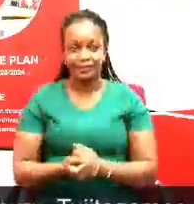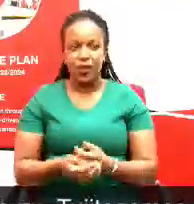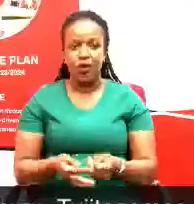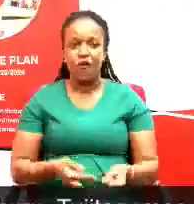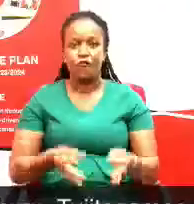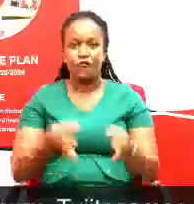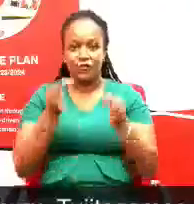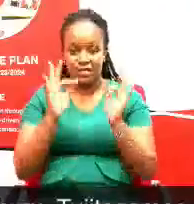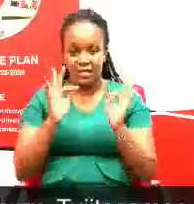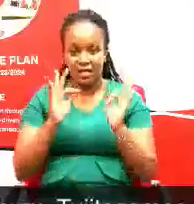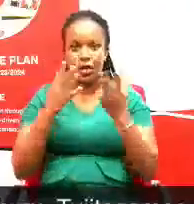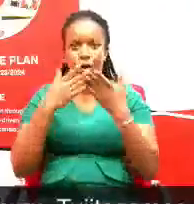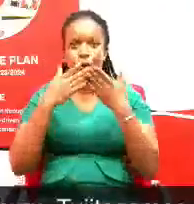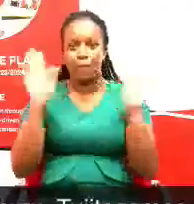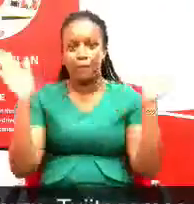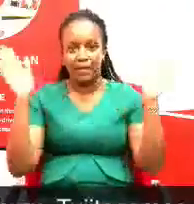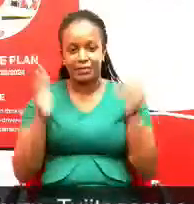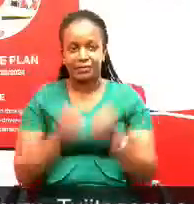officially unveiled.